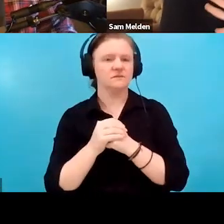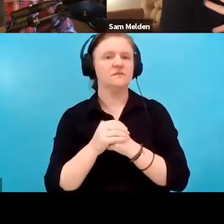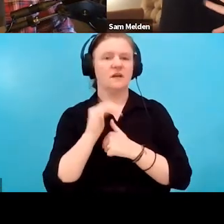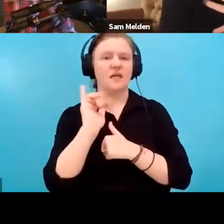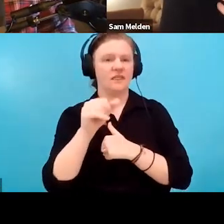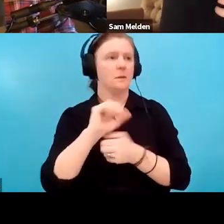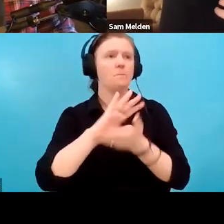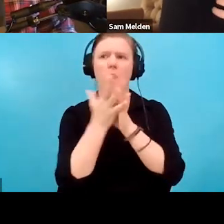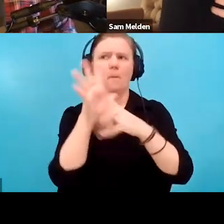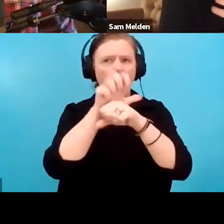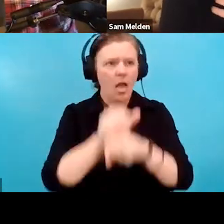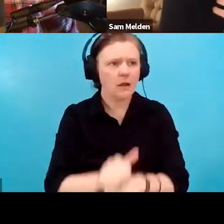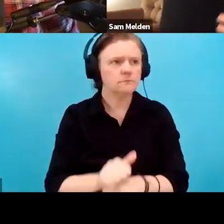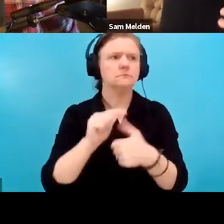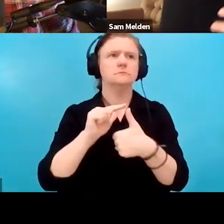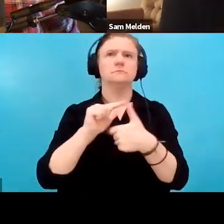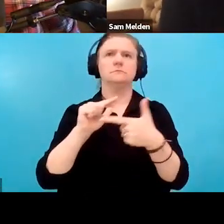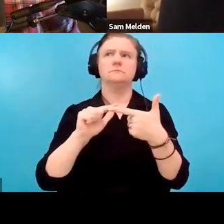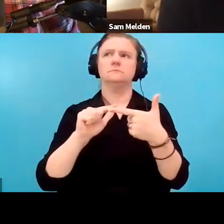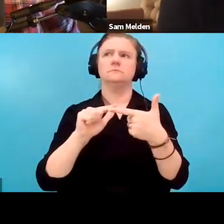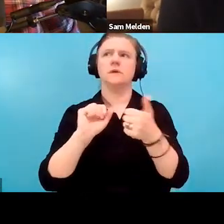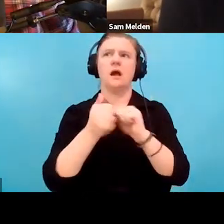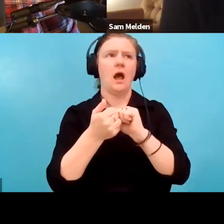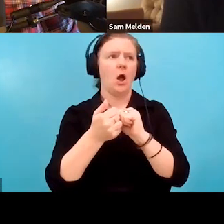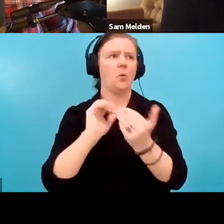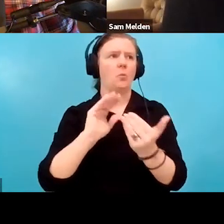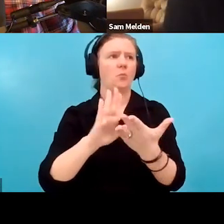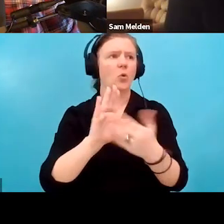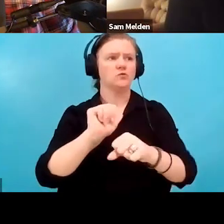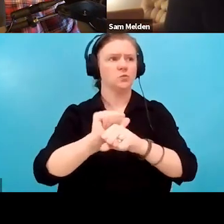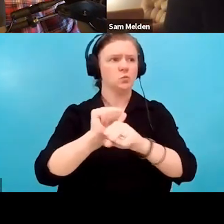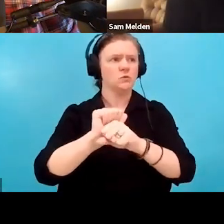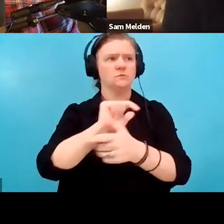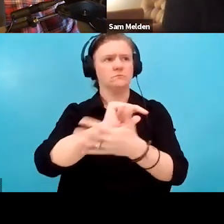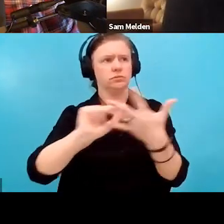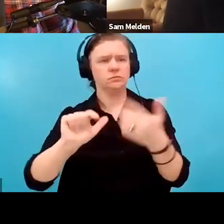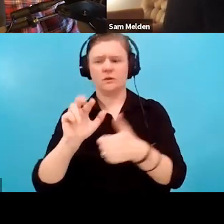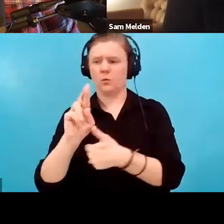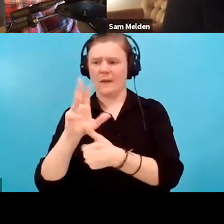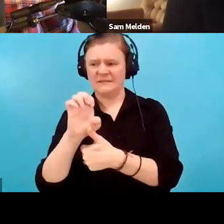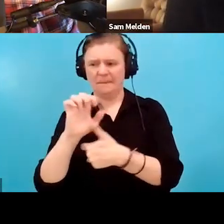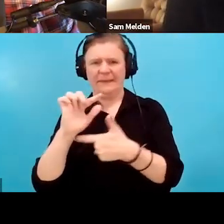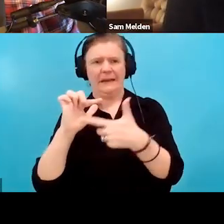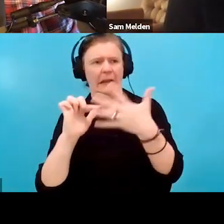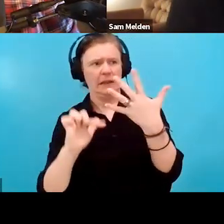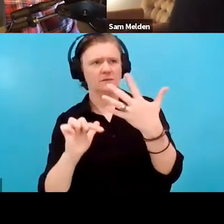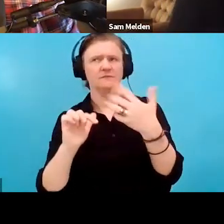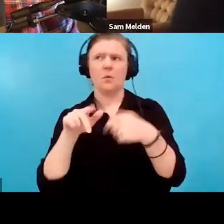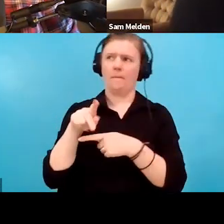made habitual. You can turn it into the way that you approach all of your work, any recipe that you share, any podcast that you begin